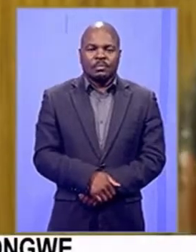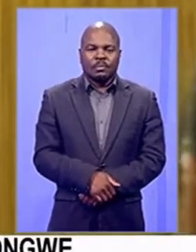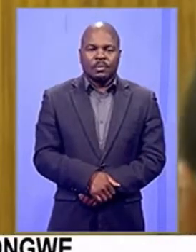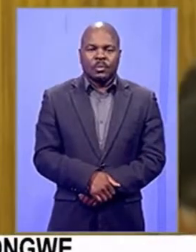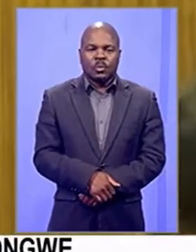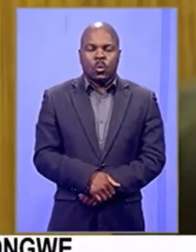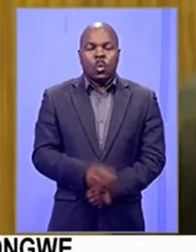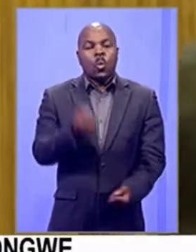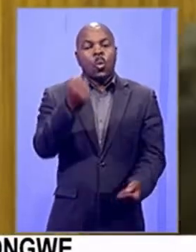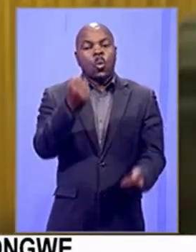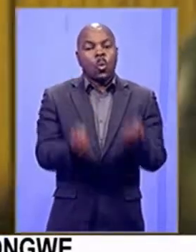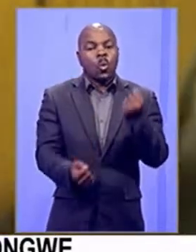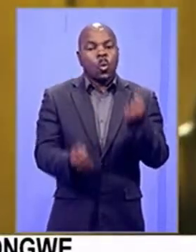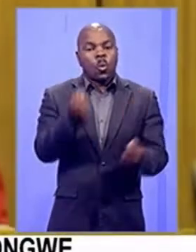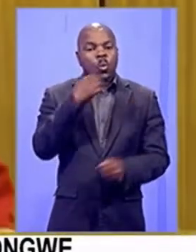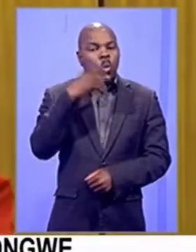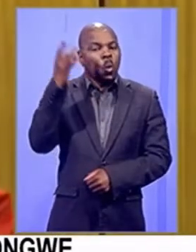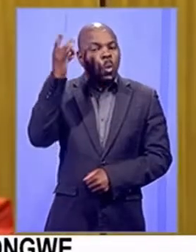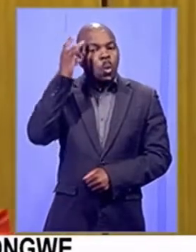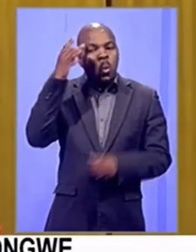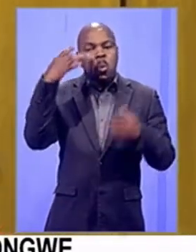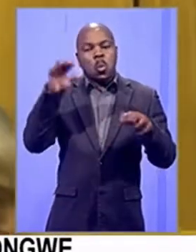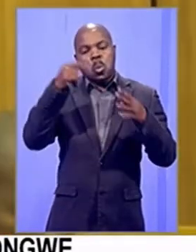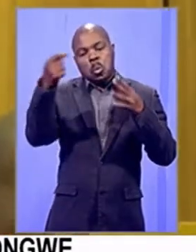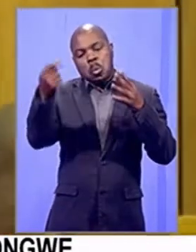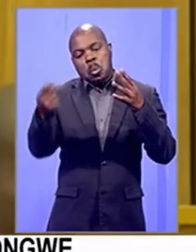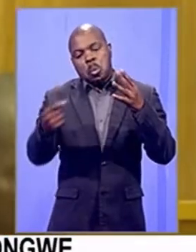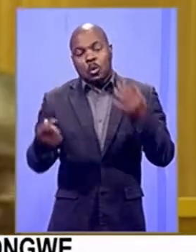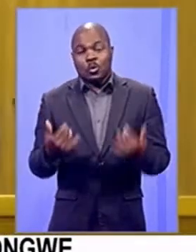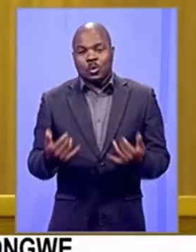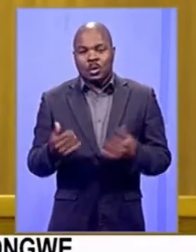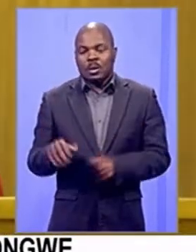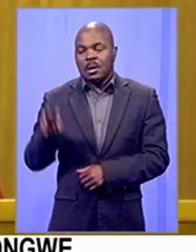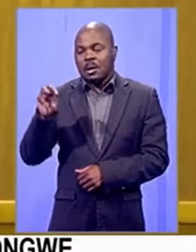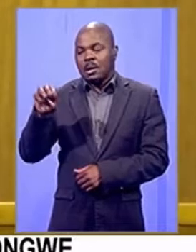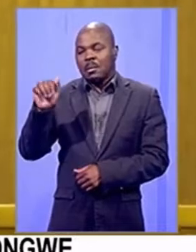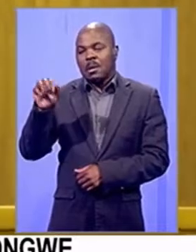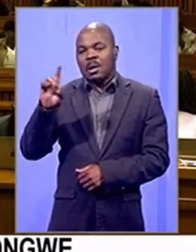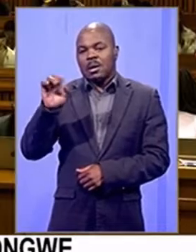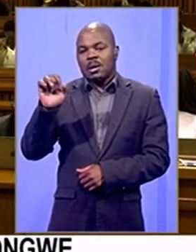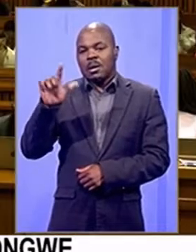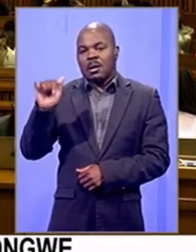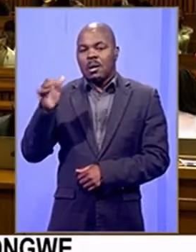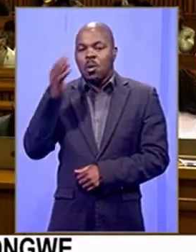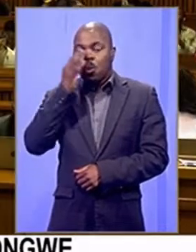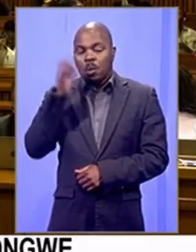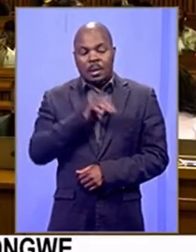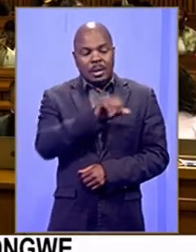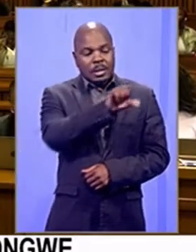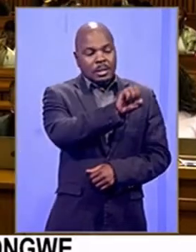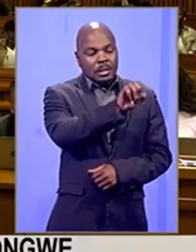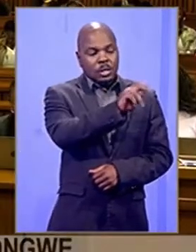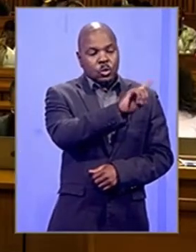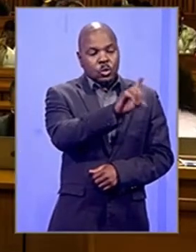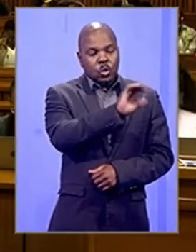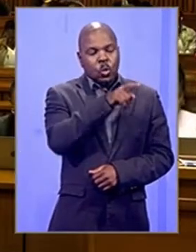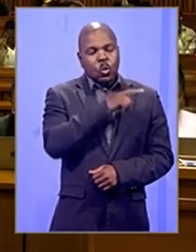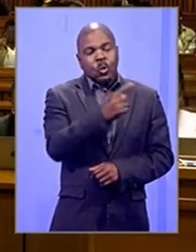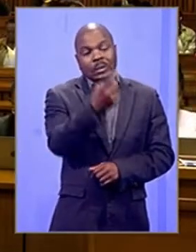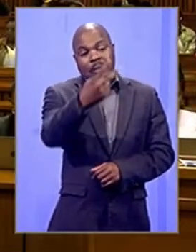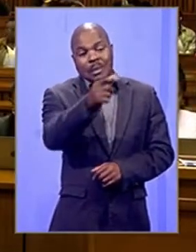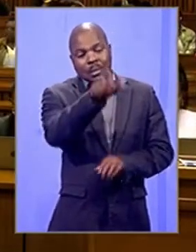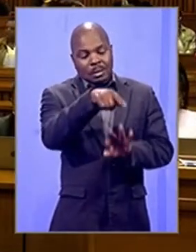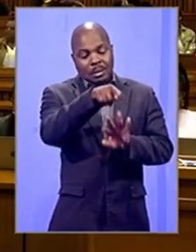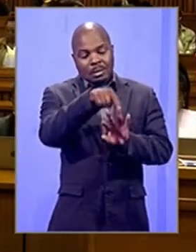Kgoro ya tsheko e kwele ditiragalo tše dingwe di sa letelwago. Madlala o re Meyiwa o katane le go lwa le Molatofatswa wa